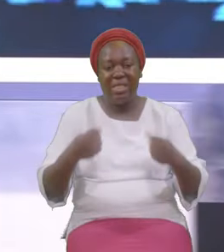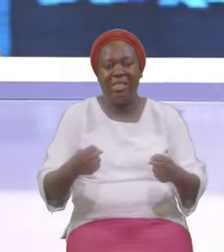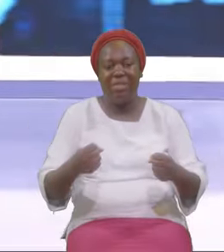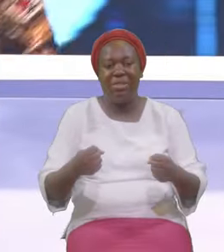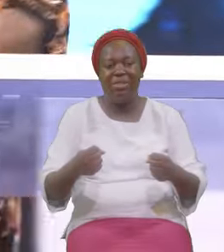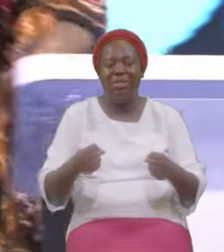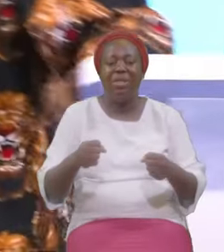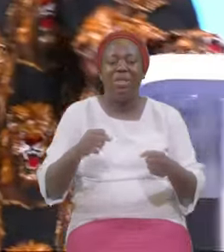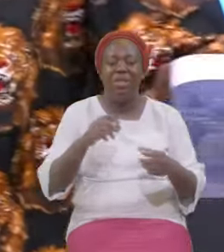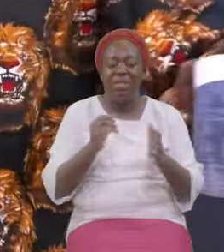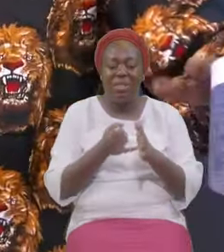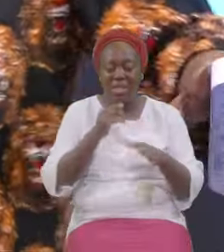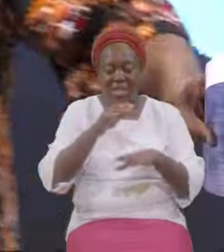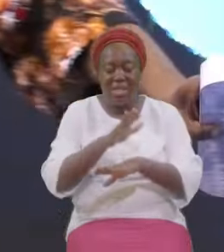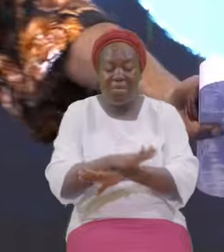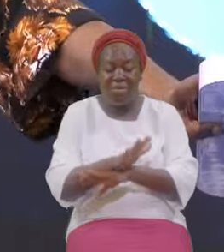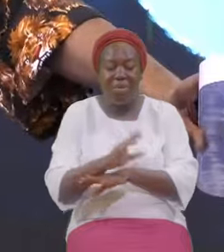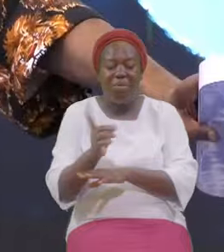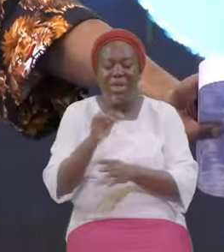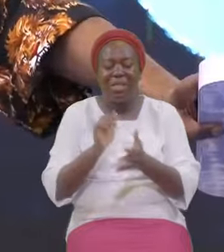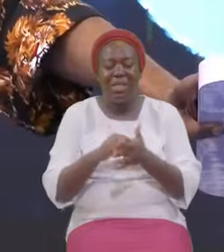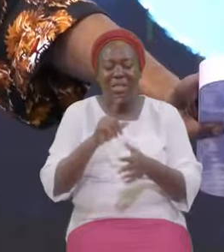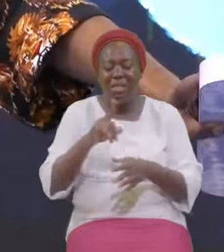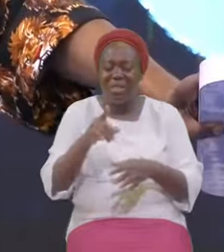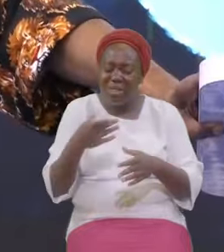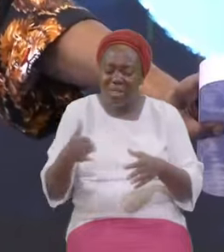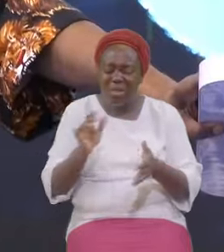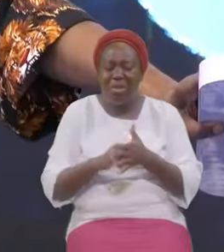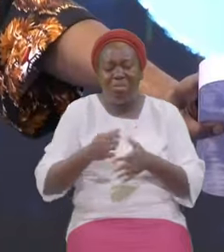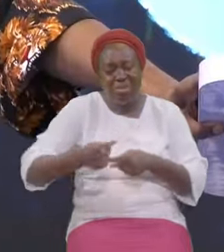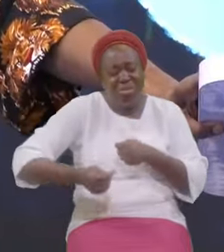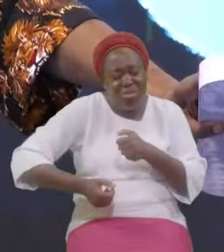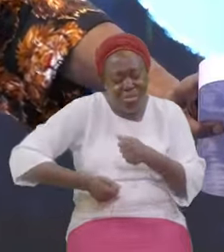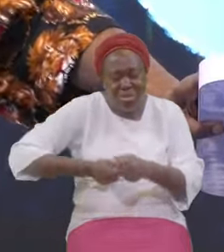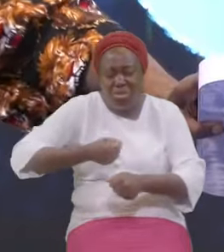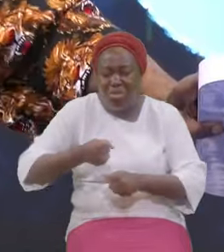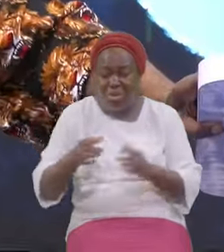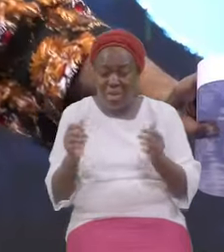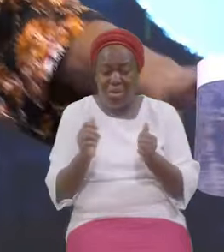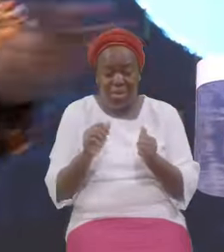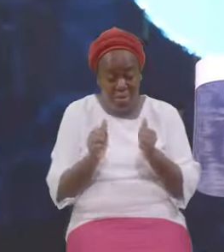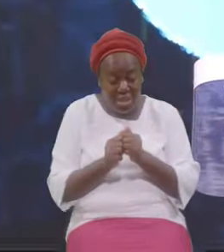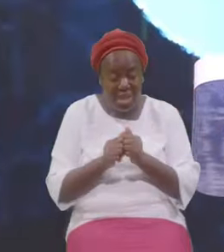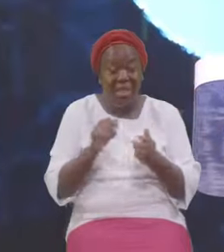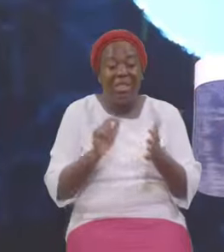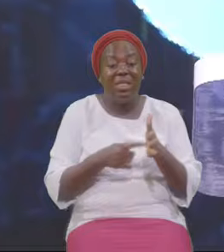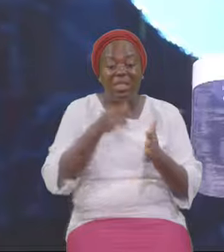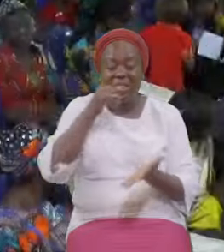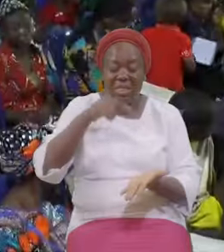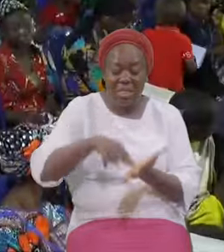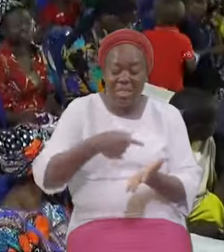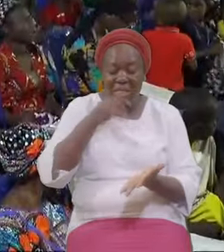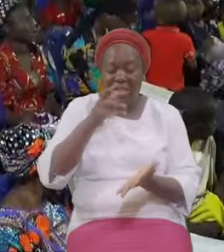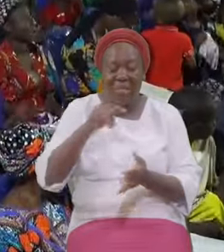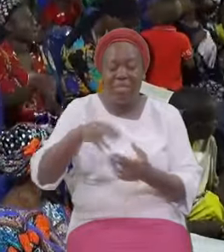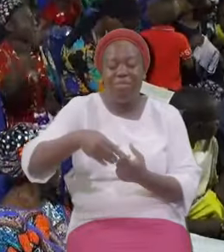that thing you have been battling with, this is the special evening, all those things are taken